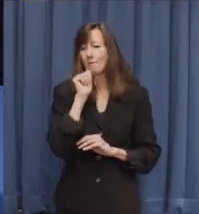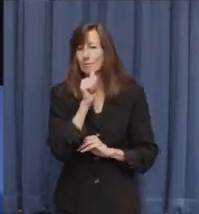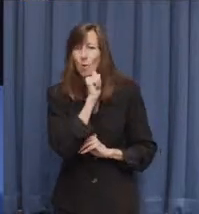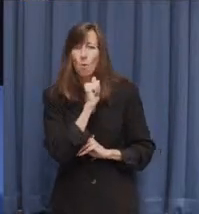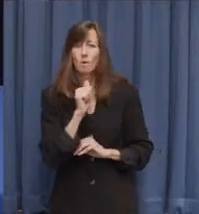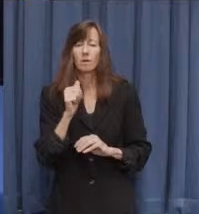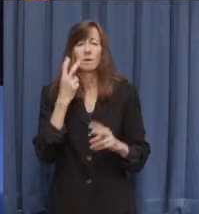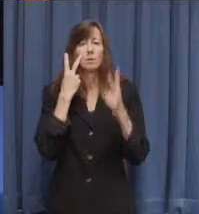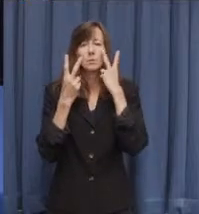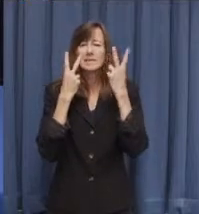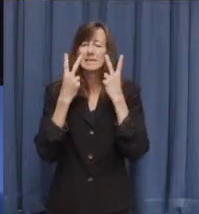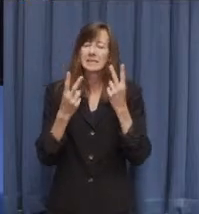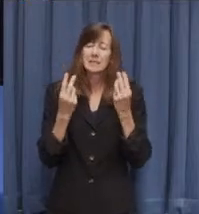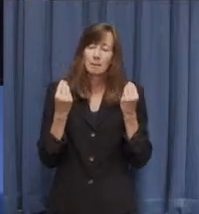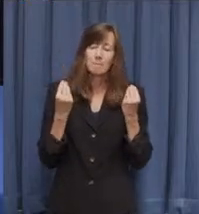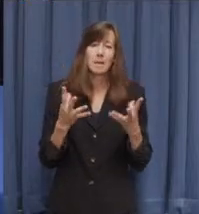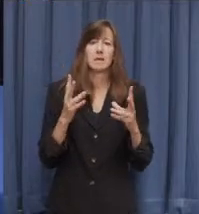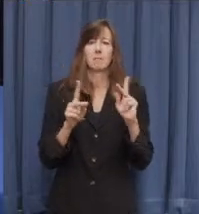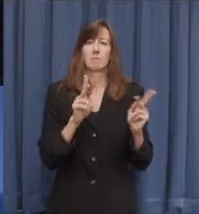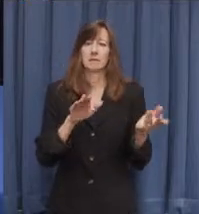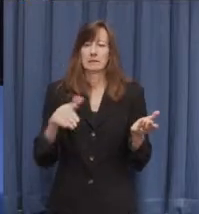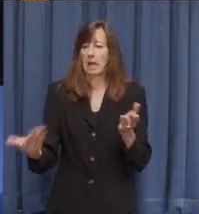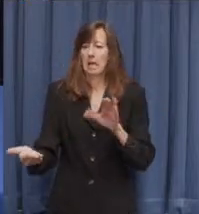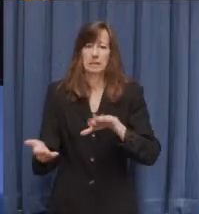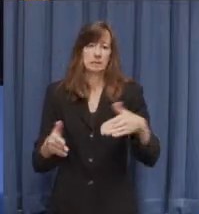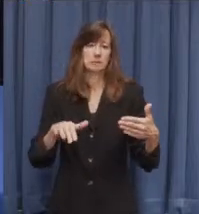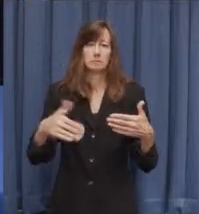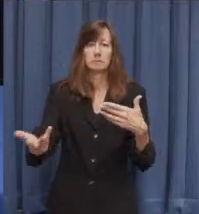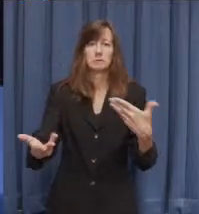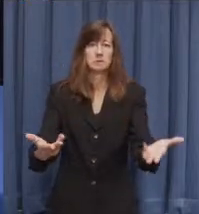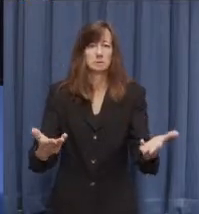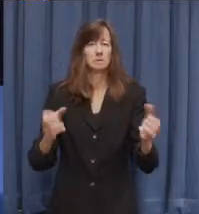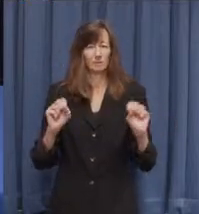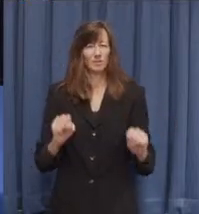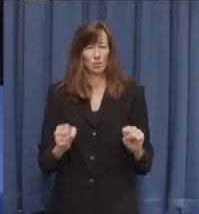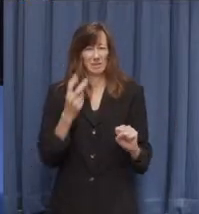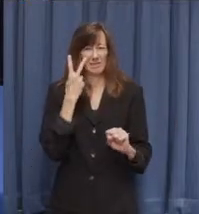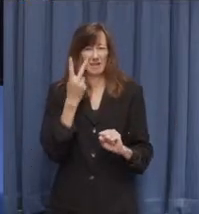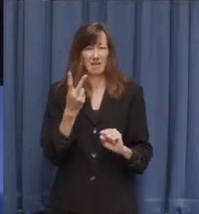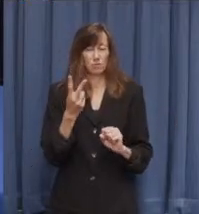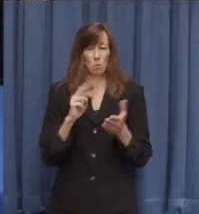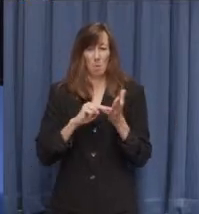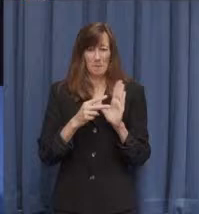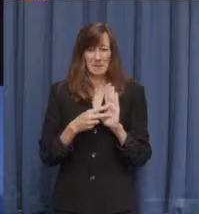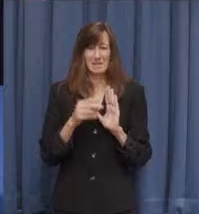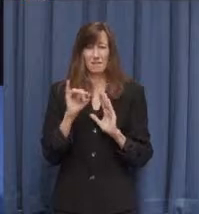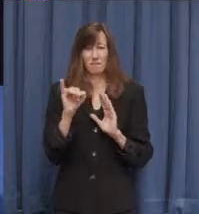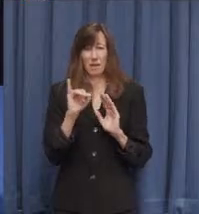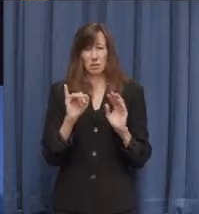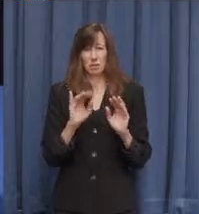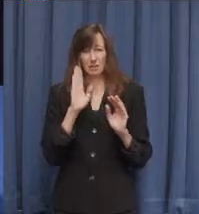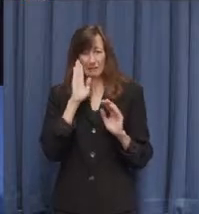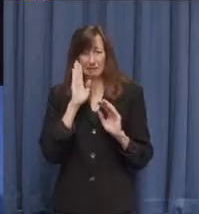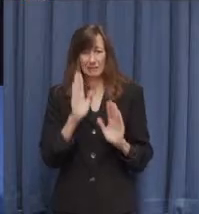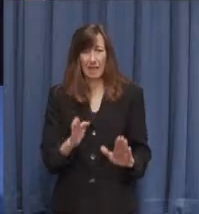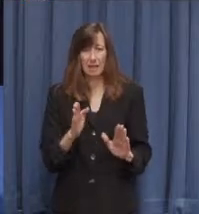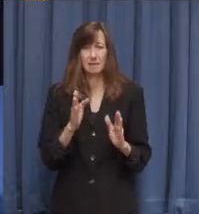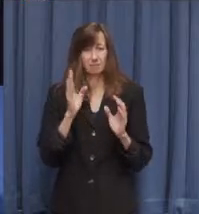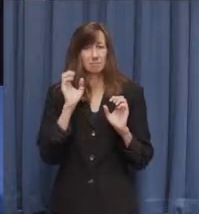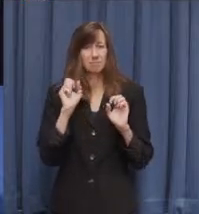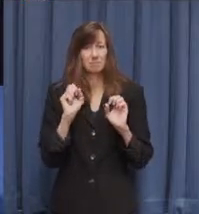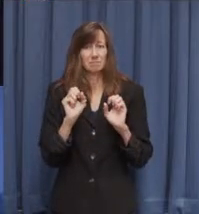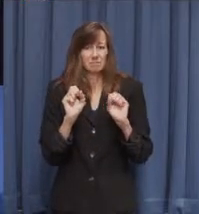the deadly nature of COVID. So we continue to take it seriously as called for, and we'll do that